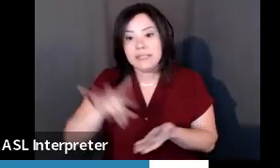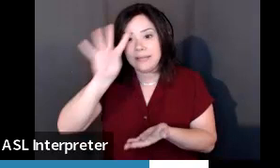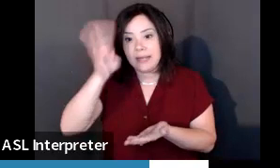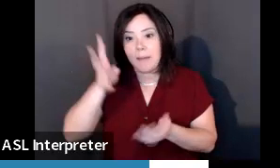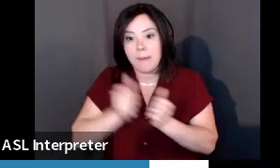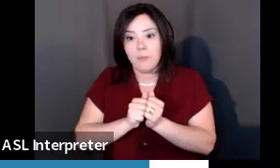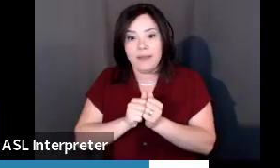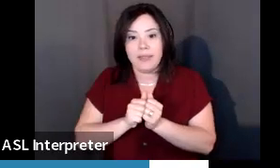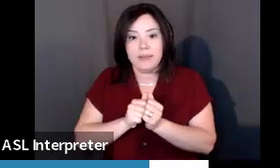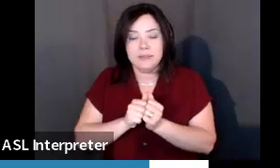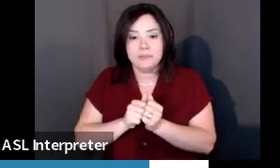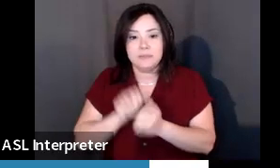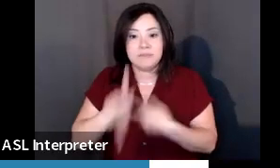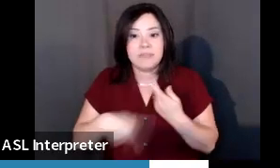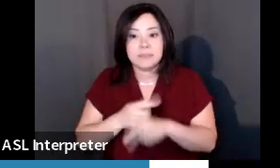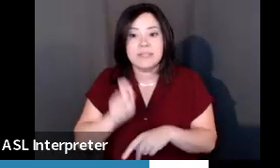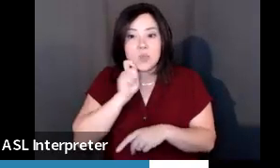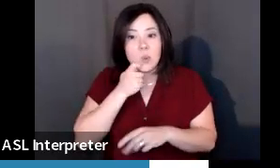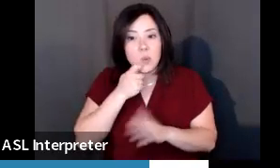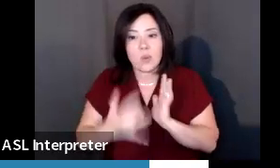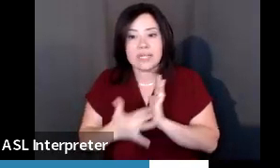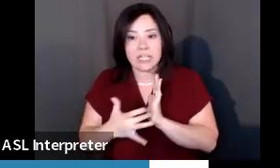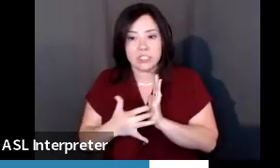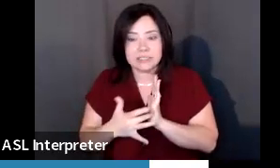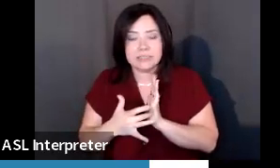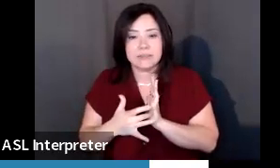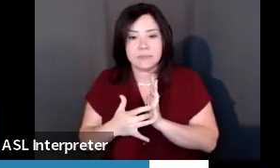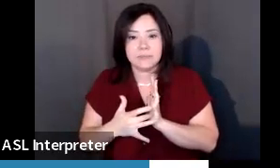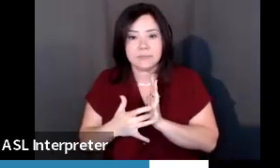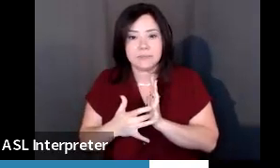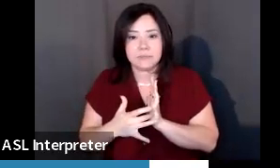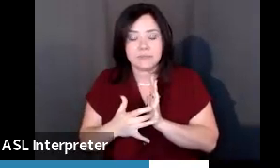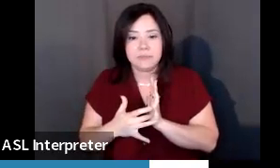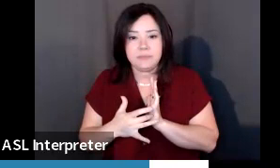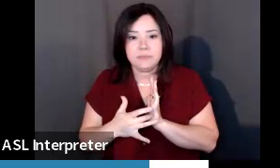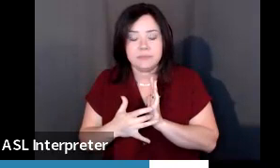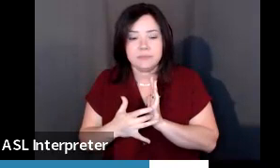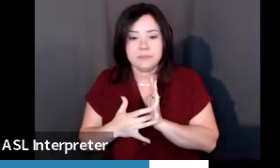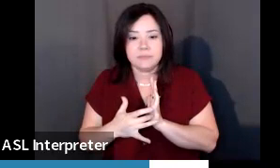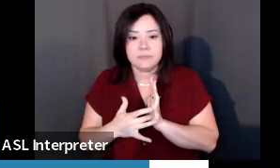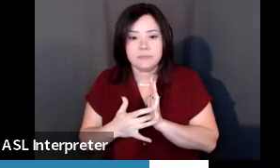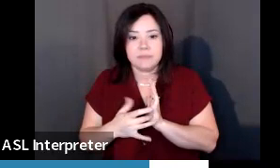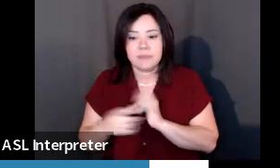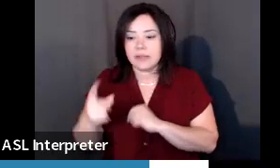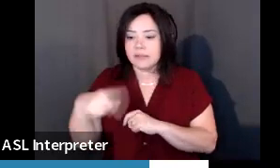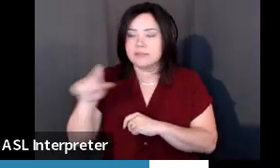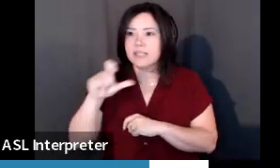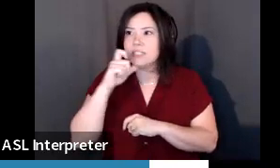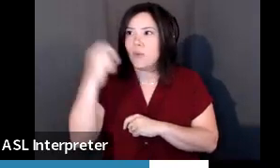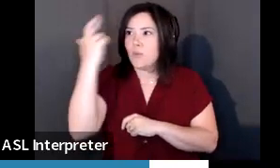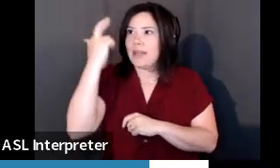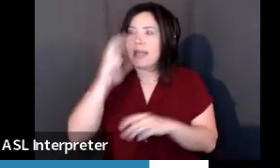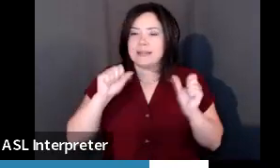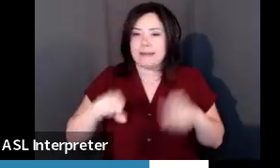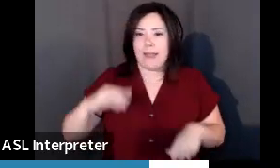types of really cool gadgets, they don't necessarily think about how it might be